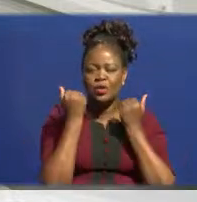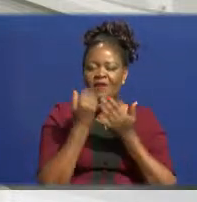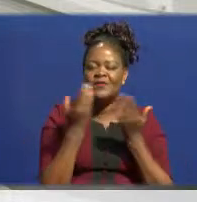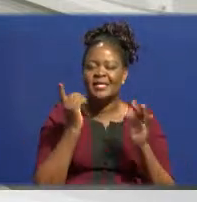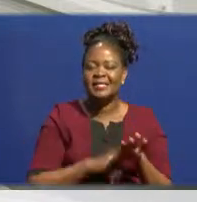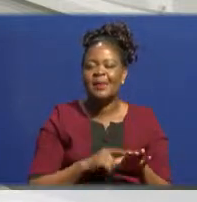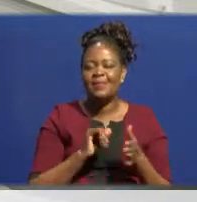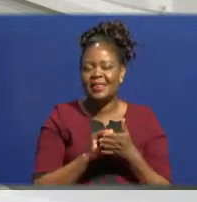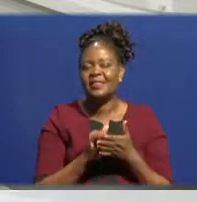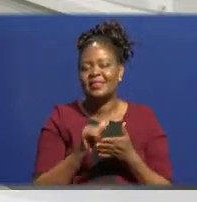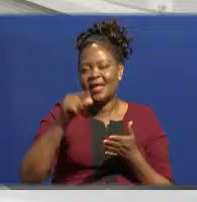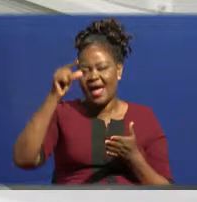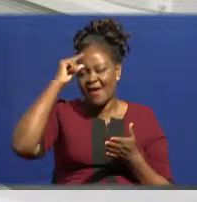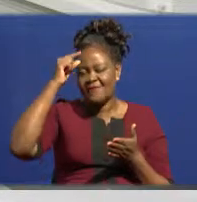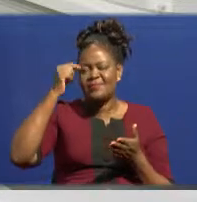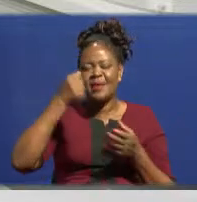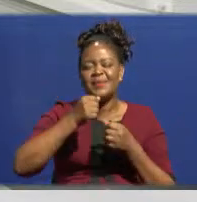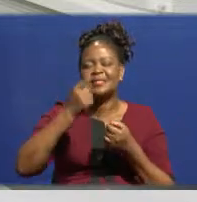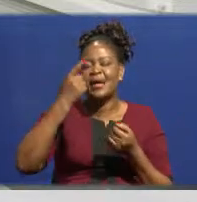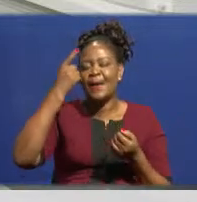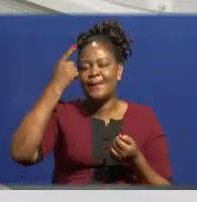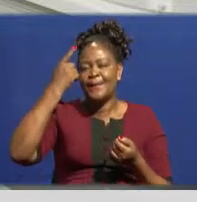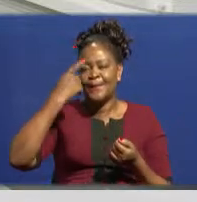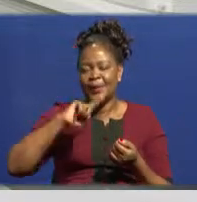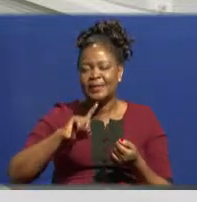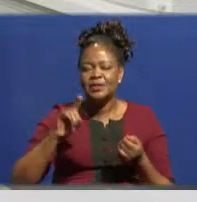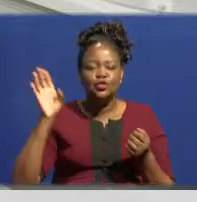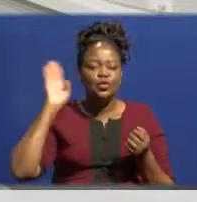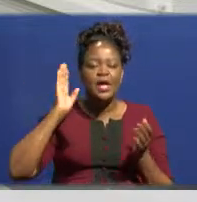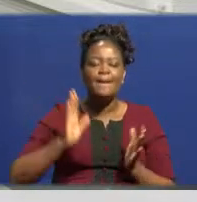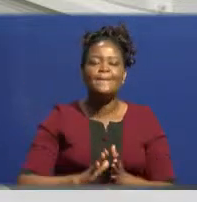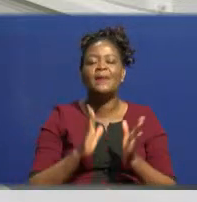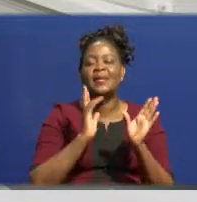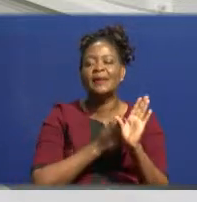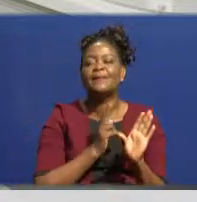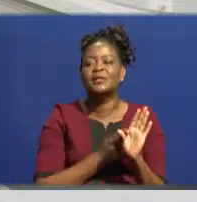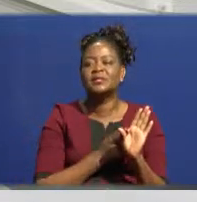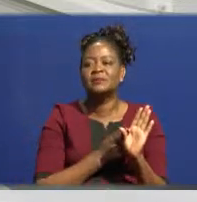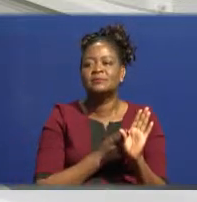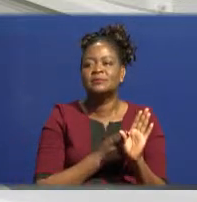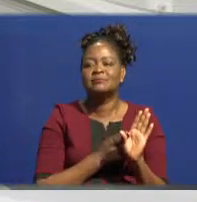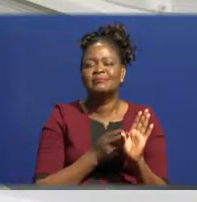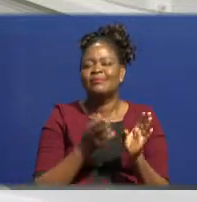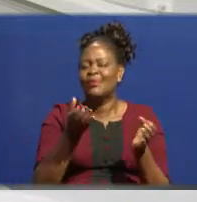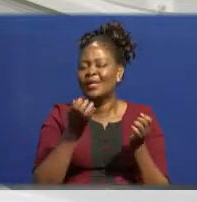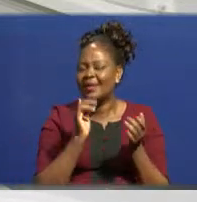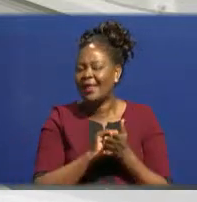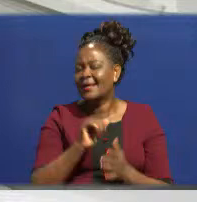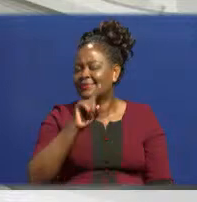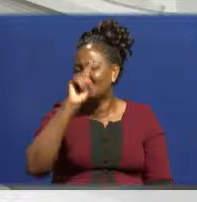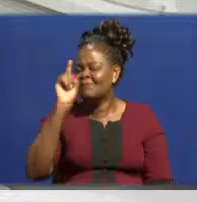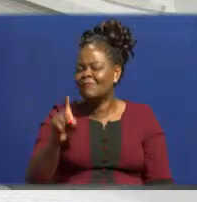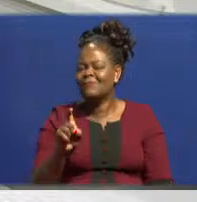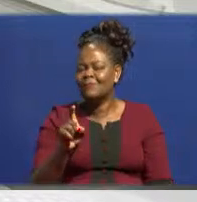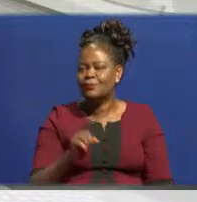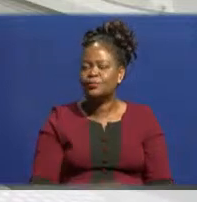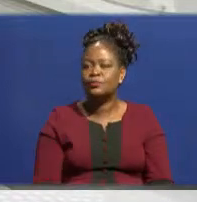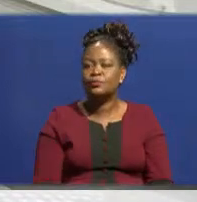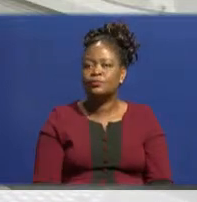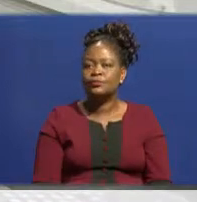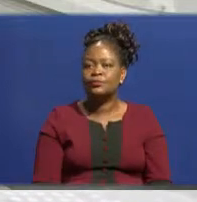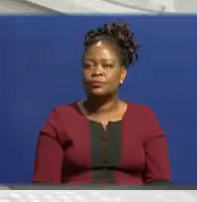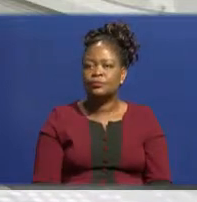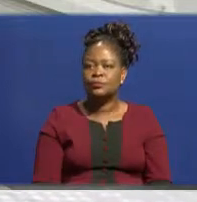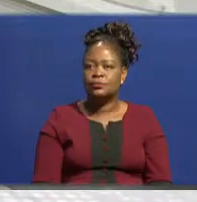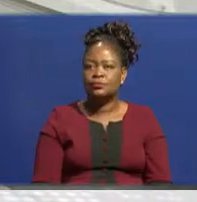something the government makes a policy, you hear public participation at the end of the day. Do we need that? I think there should be